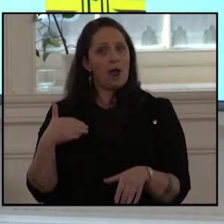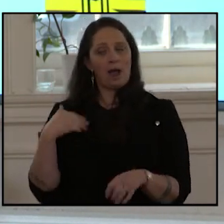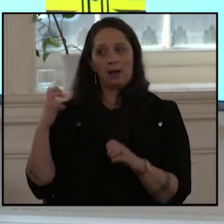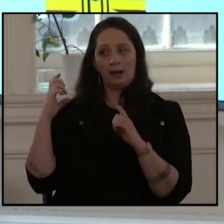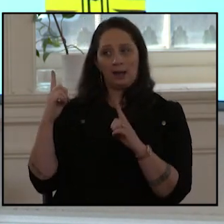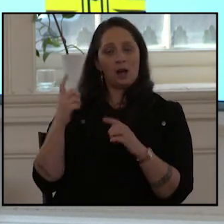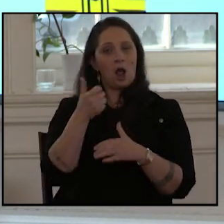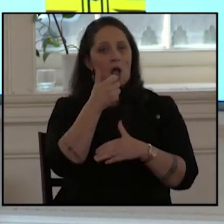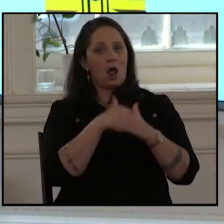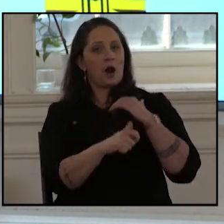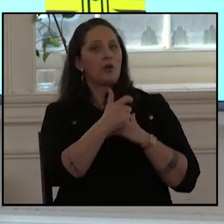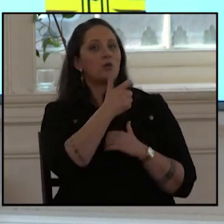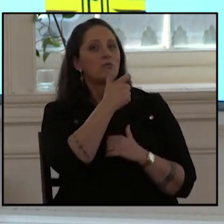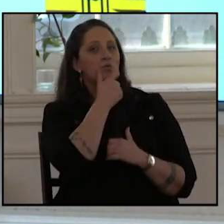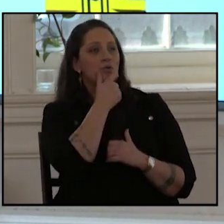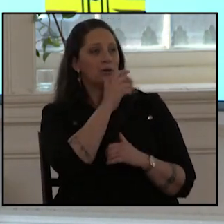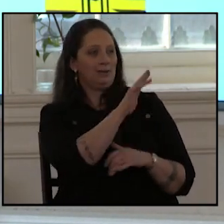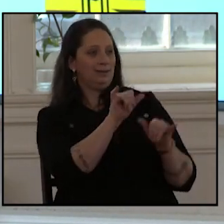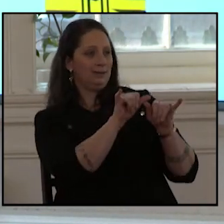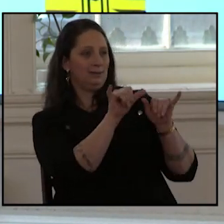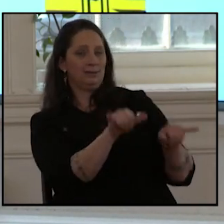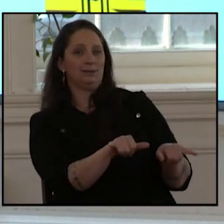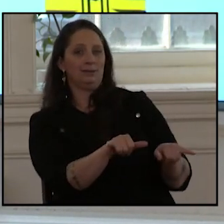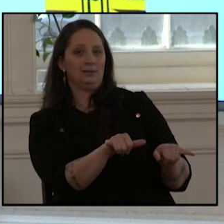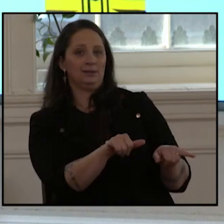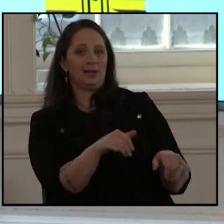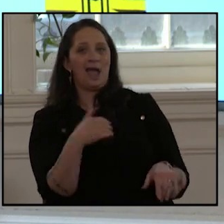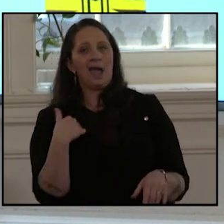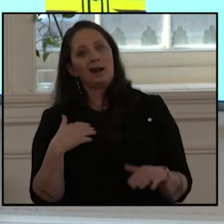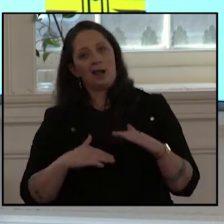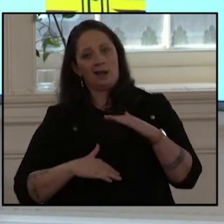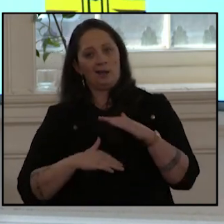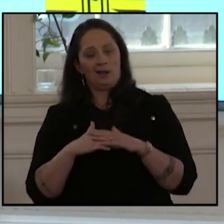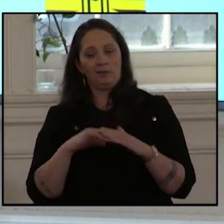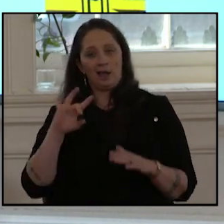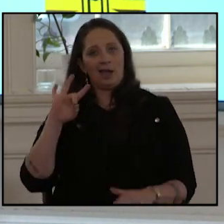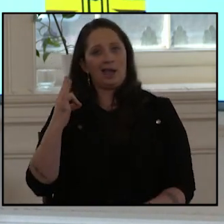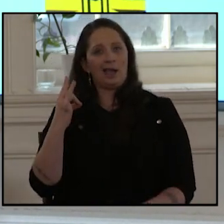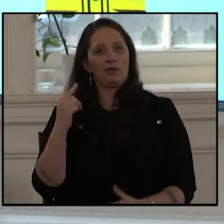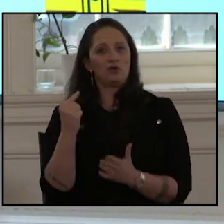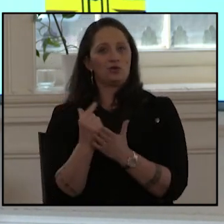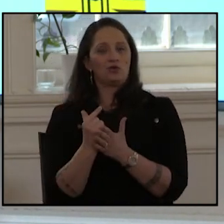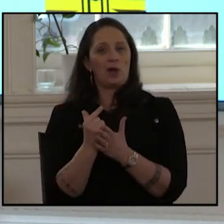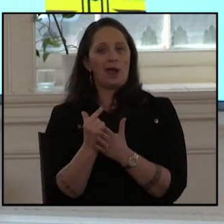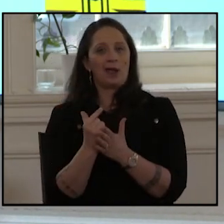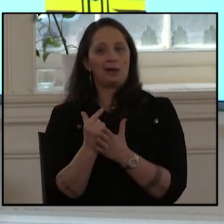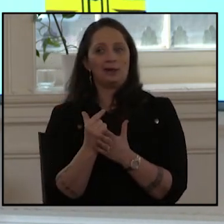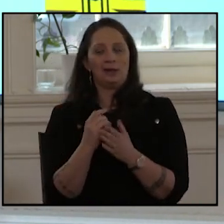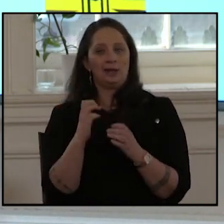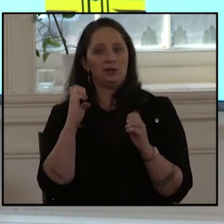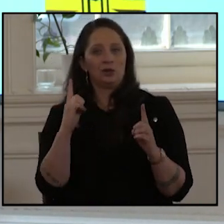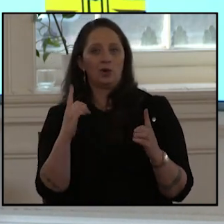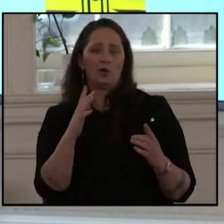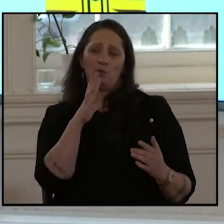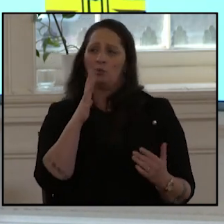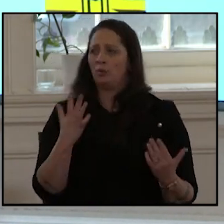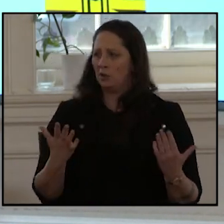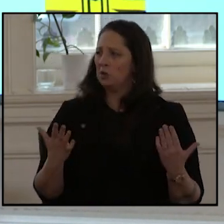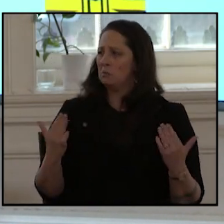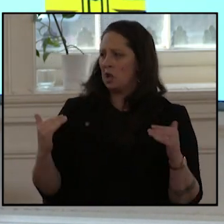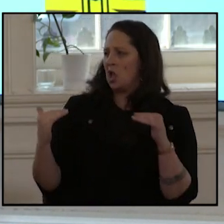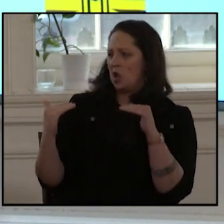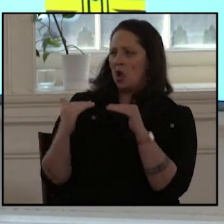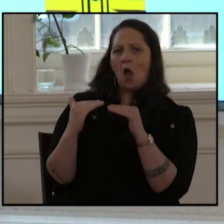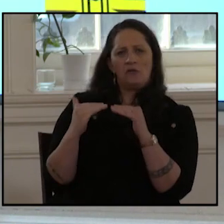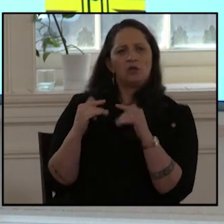the British system, an eighth grade education, which was actually equivalent to probably high school